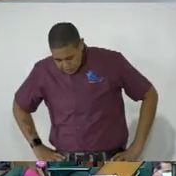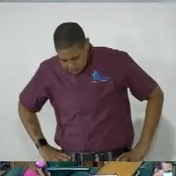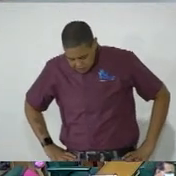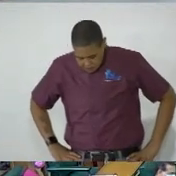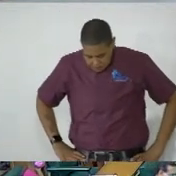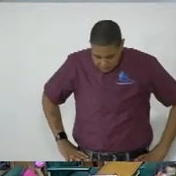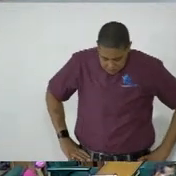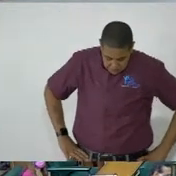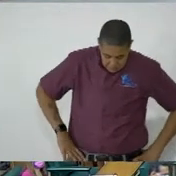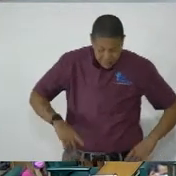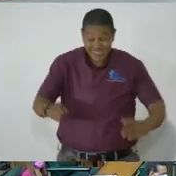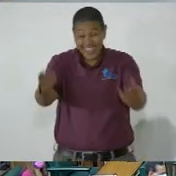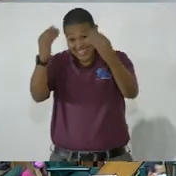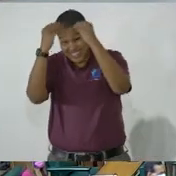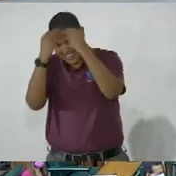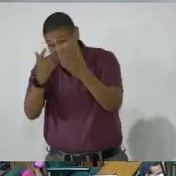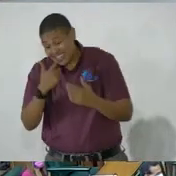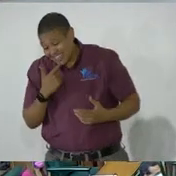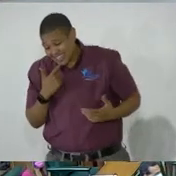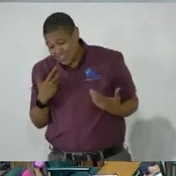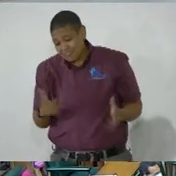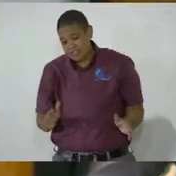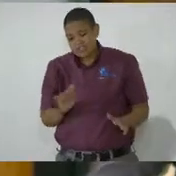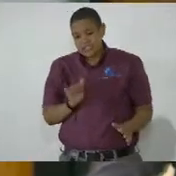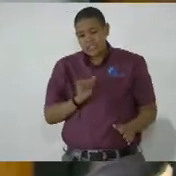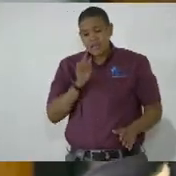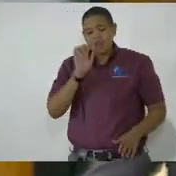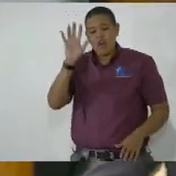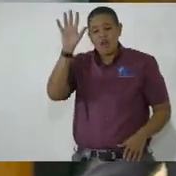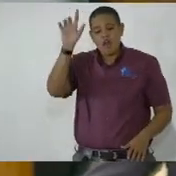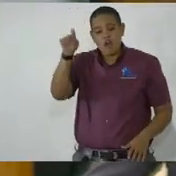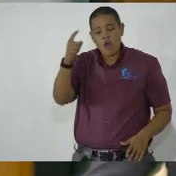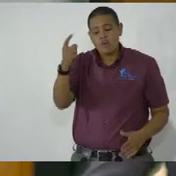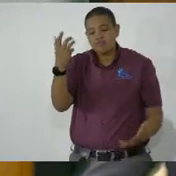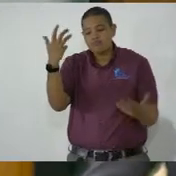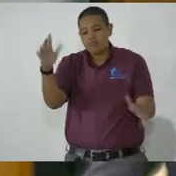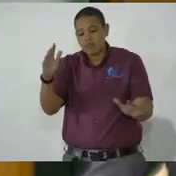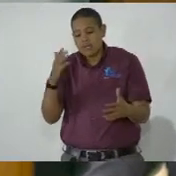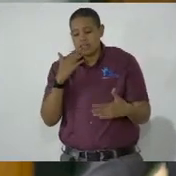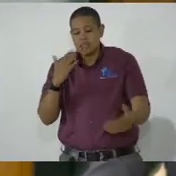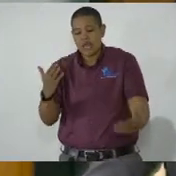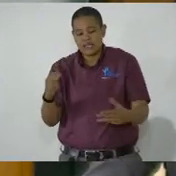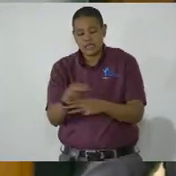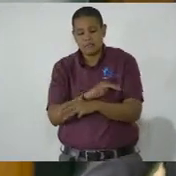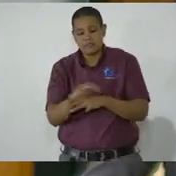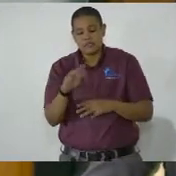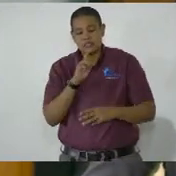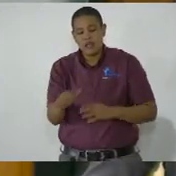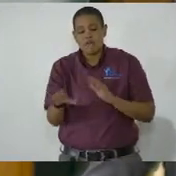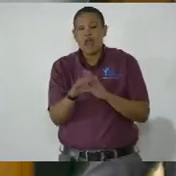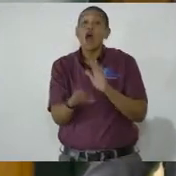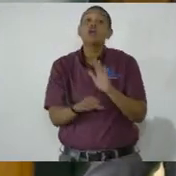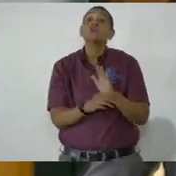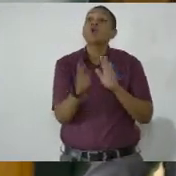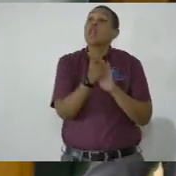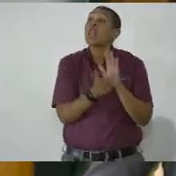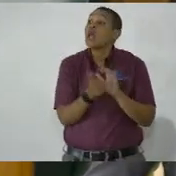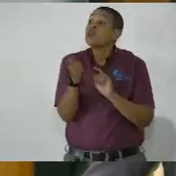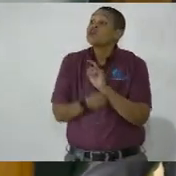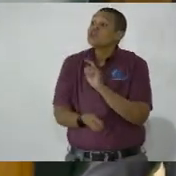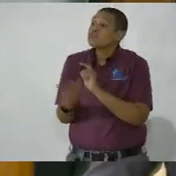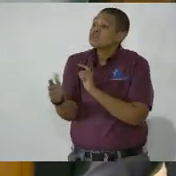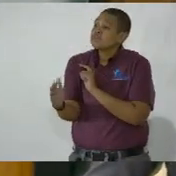As I have indicated, Madam Speaker, I have already thanked the Minister of Constitution and Legal